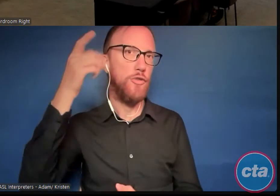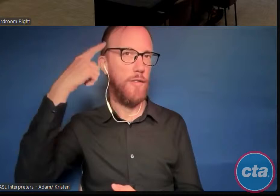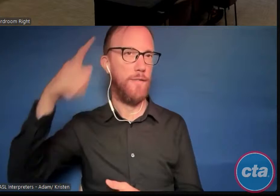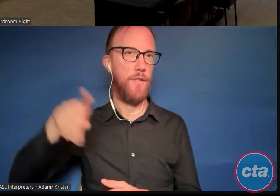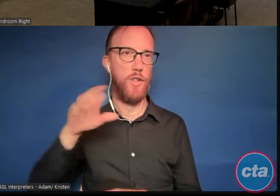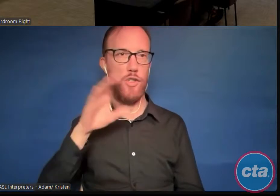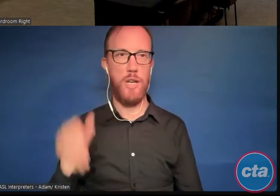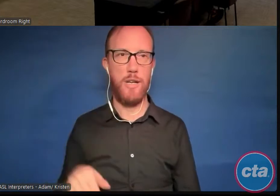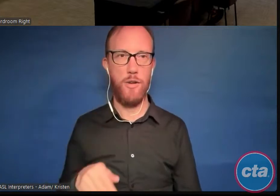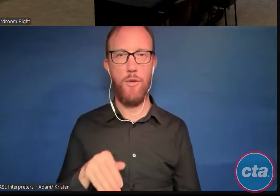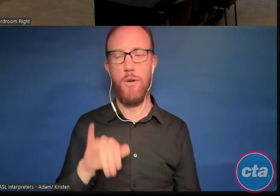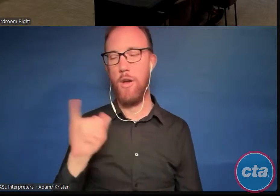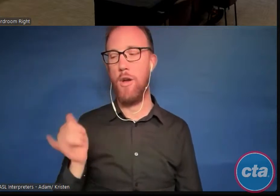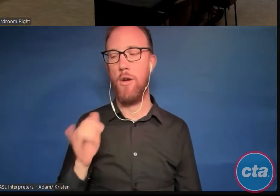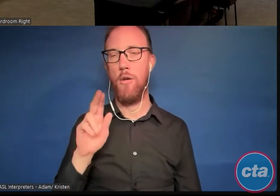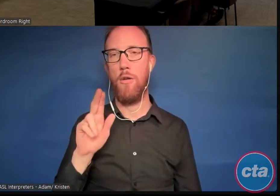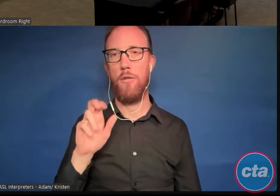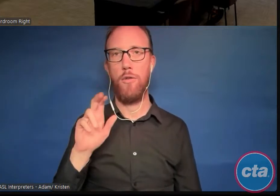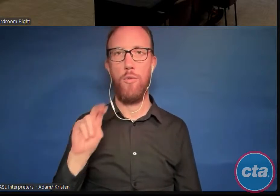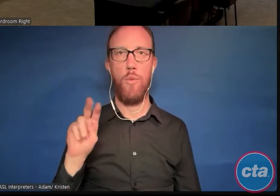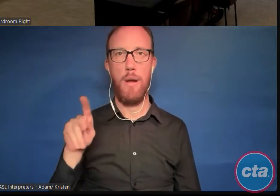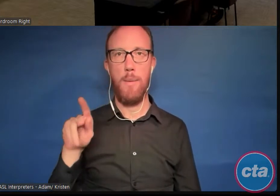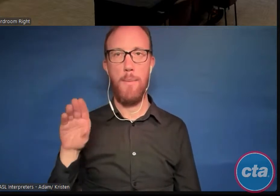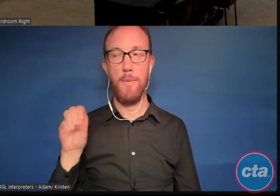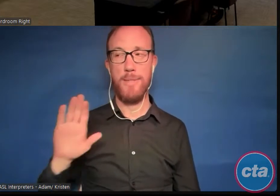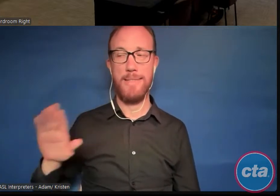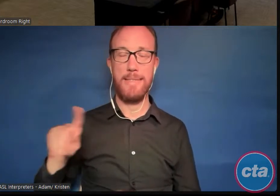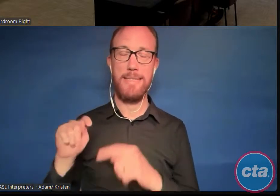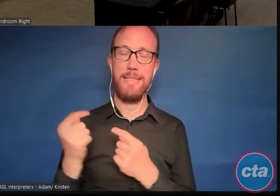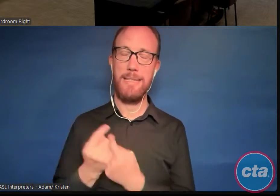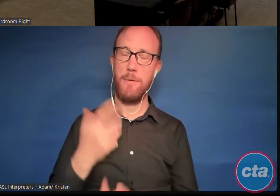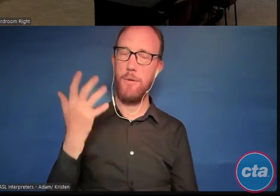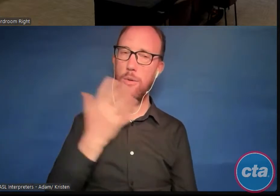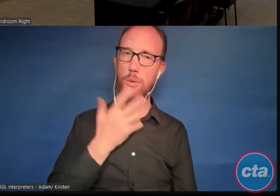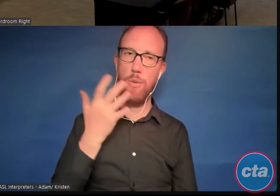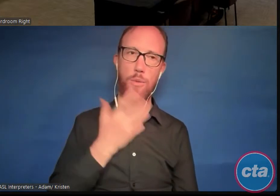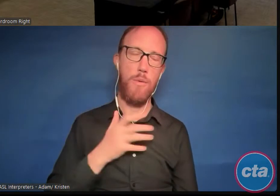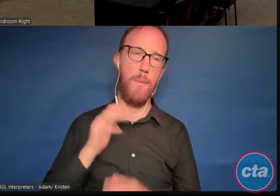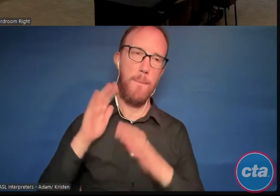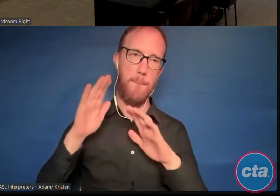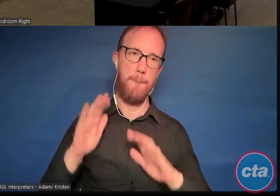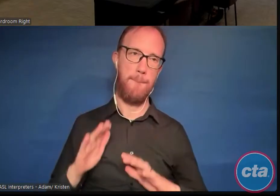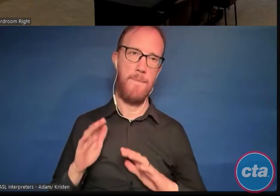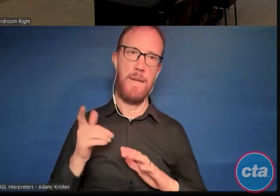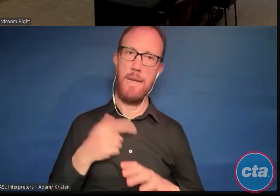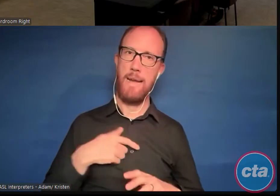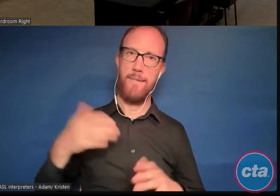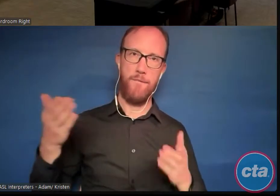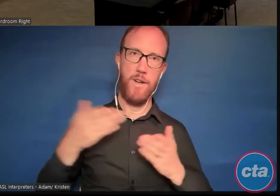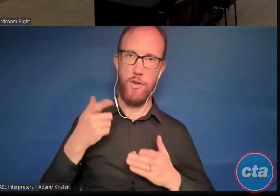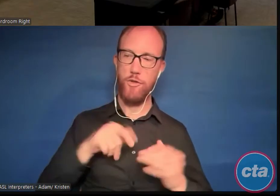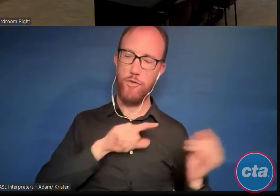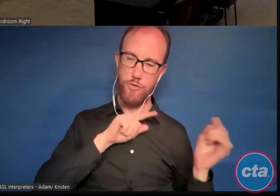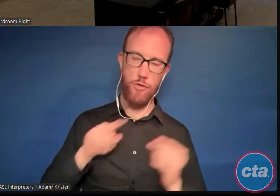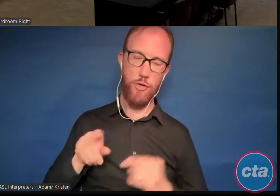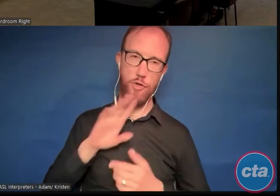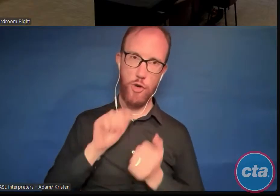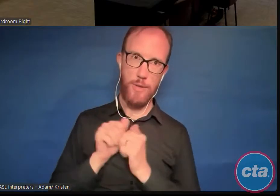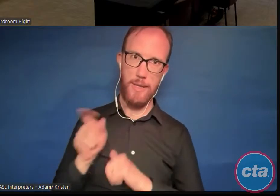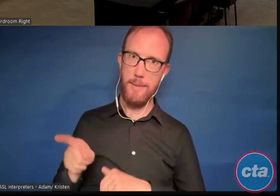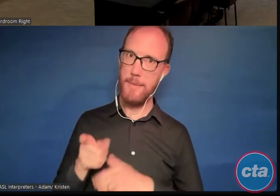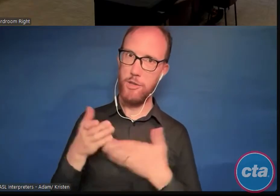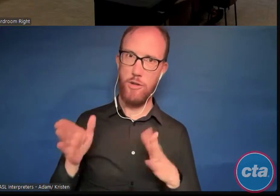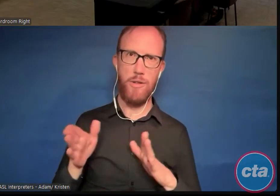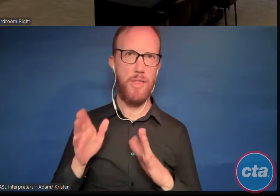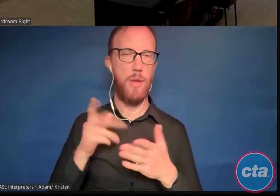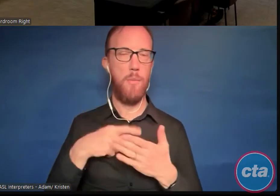Pablo and his team, I mean, have been astonishing. It really has been and I would certainly invite you guys to talk to them in general about the program if you're not familiar with it. It